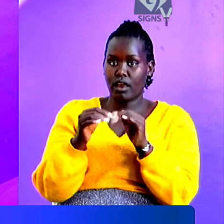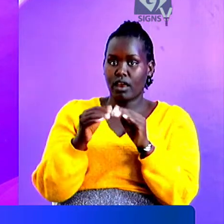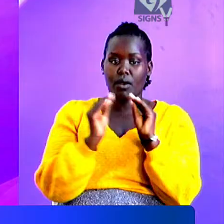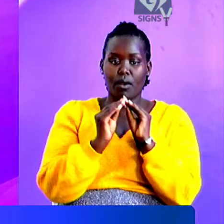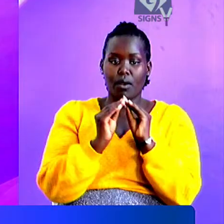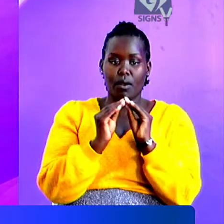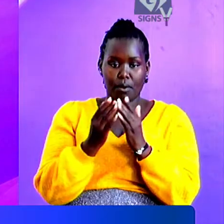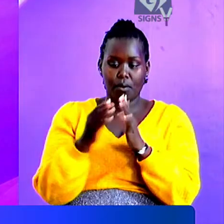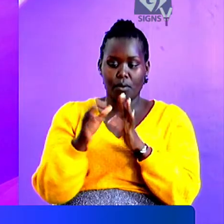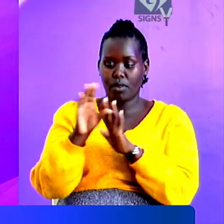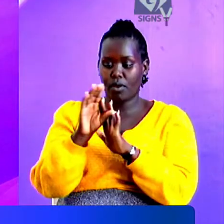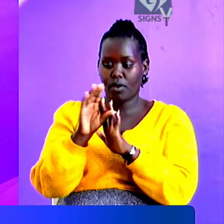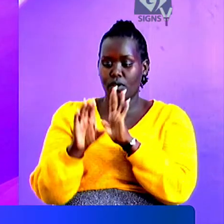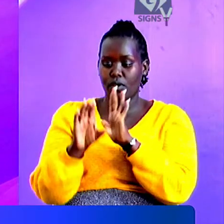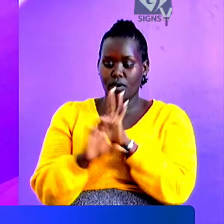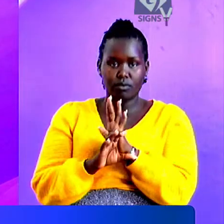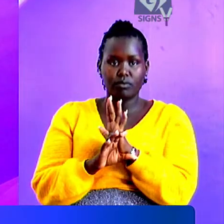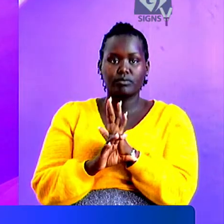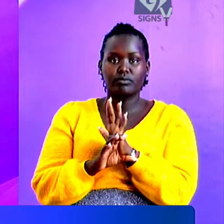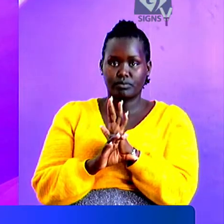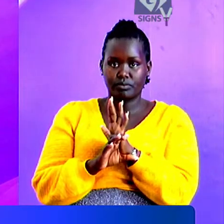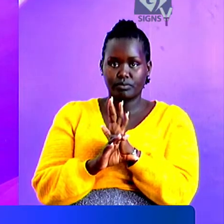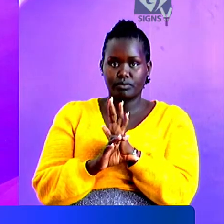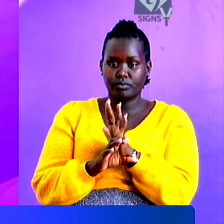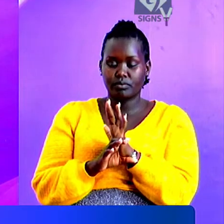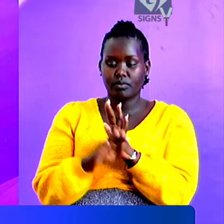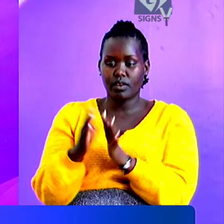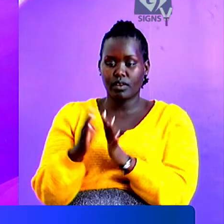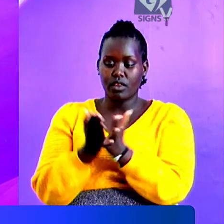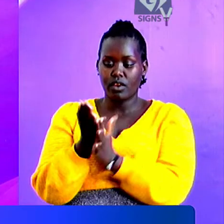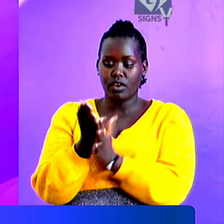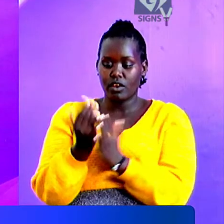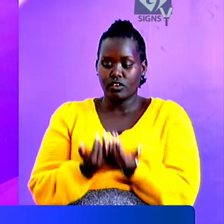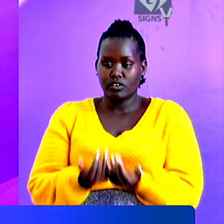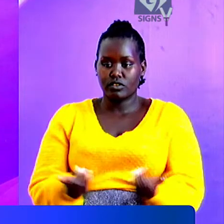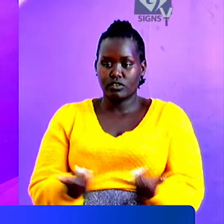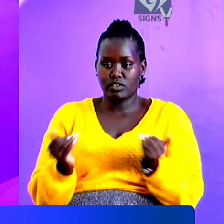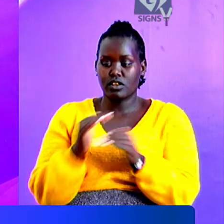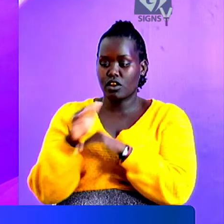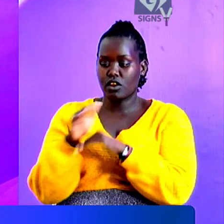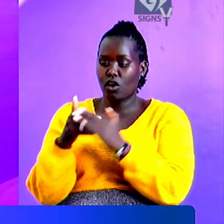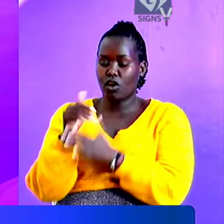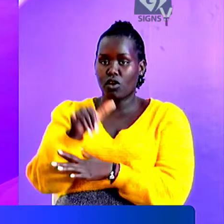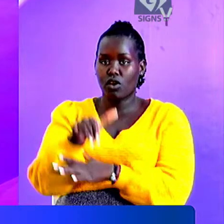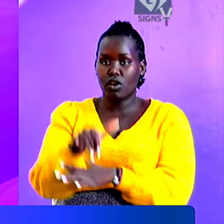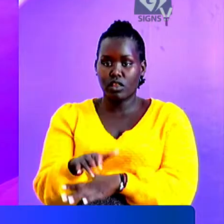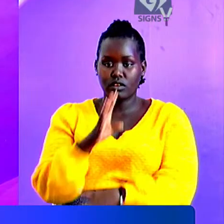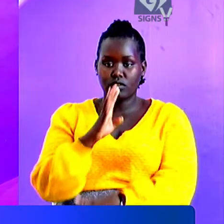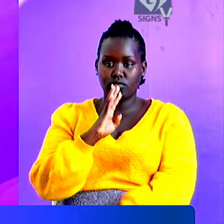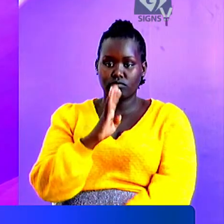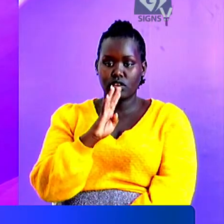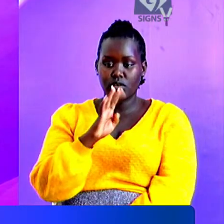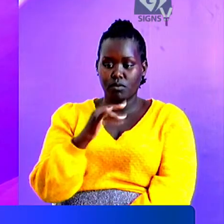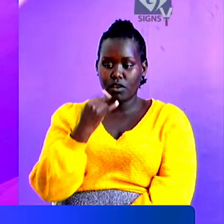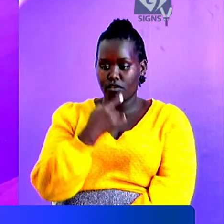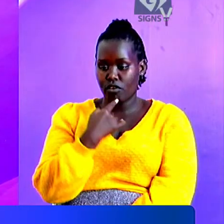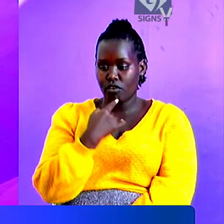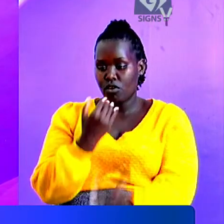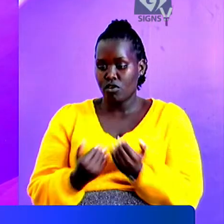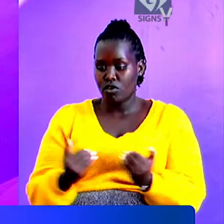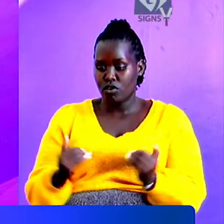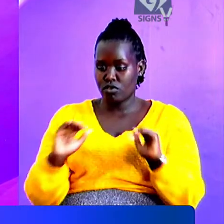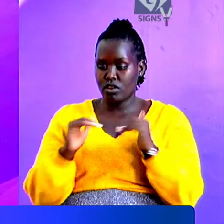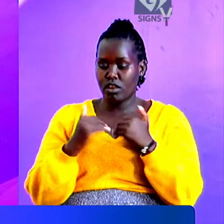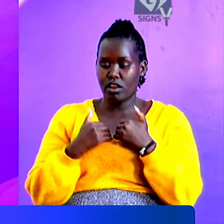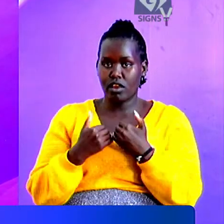the Constitution and the rights of the children and all that. So I was speaking for children, and having been